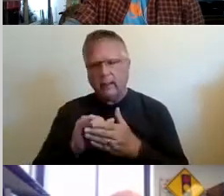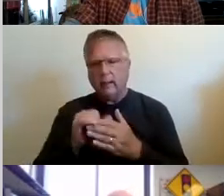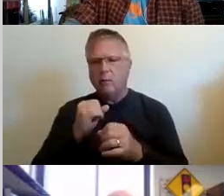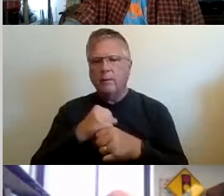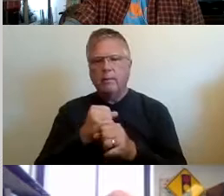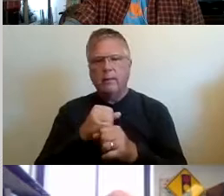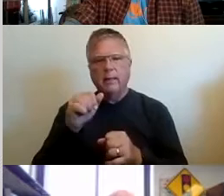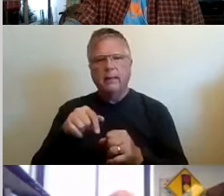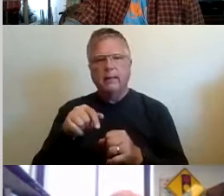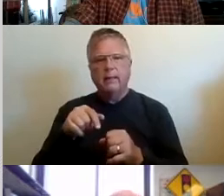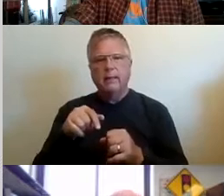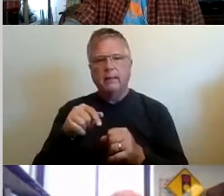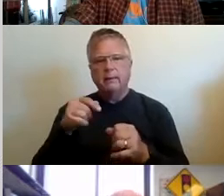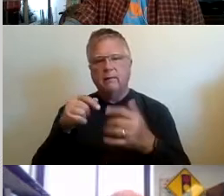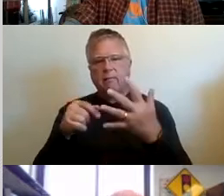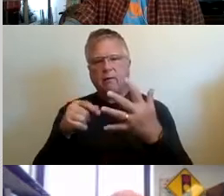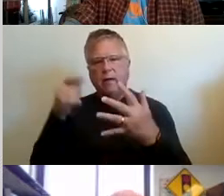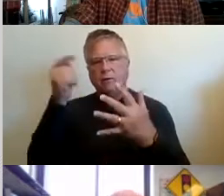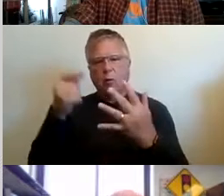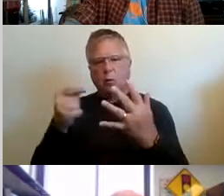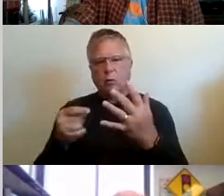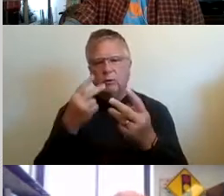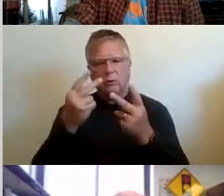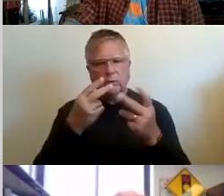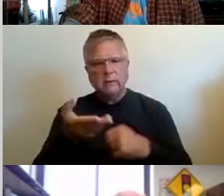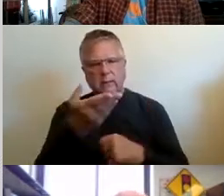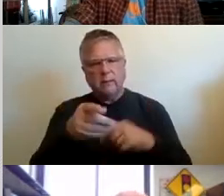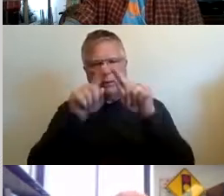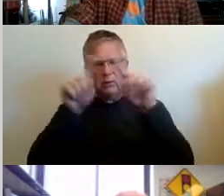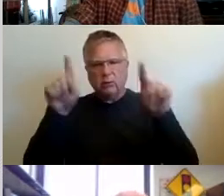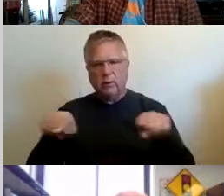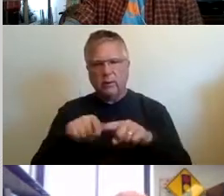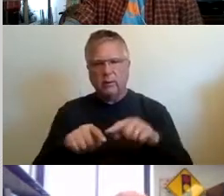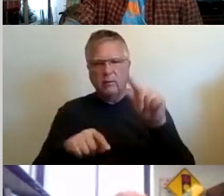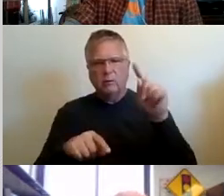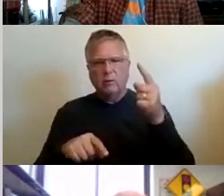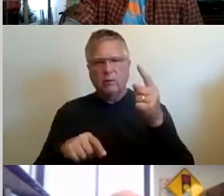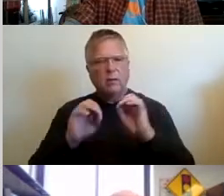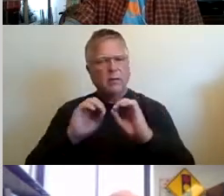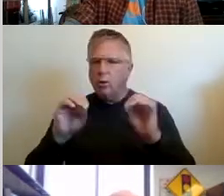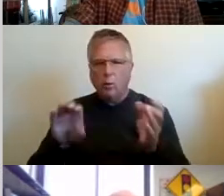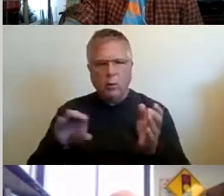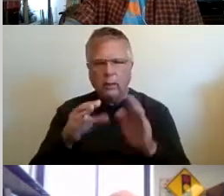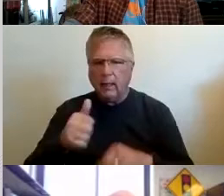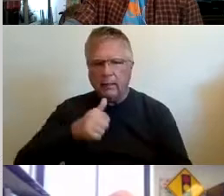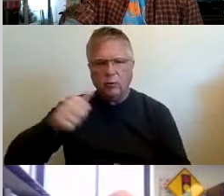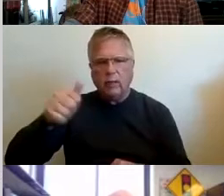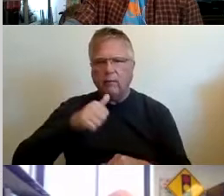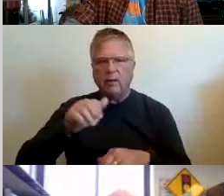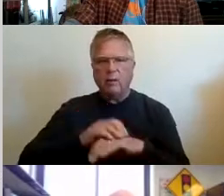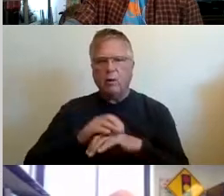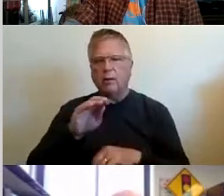5 goals that you're seeing in the screen. The first goal that we have is no one dies traveling on our city